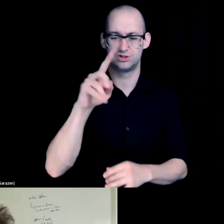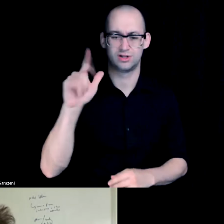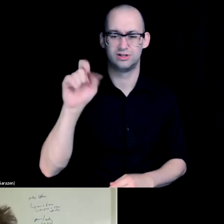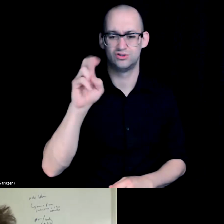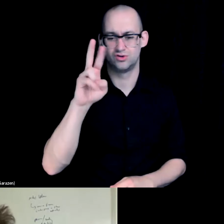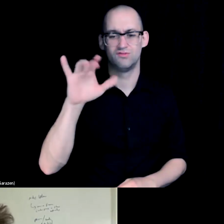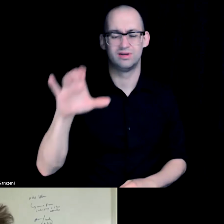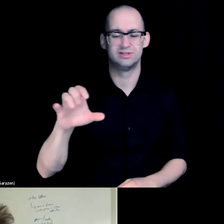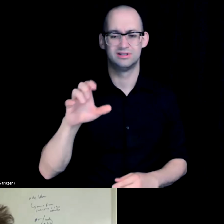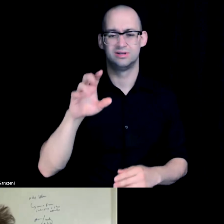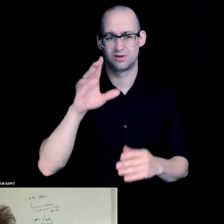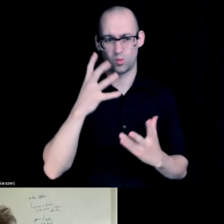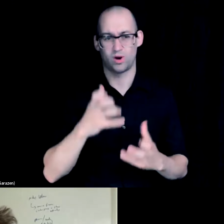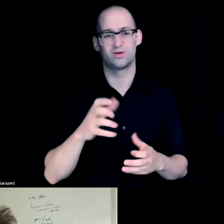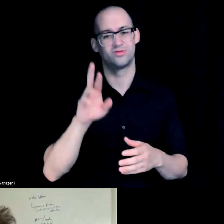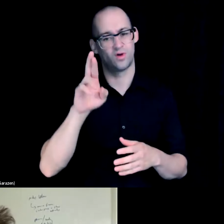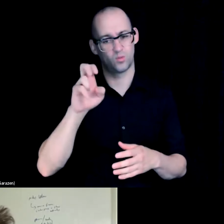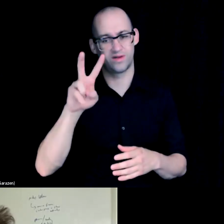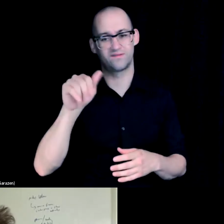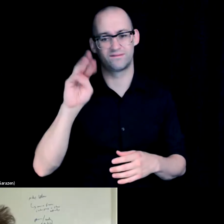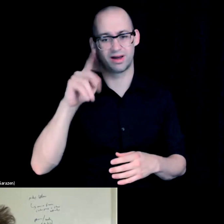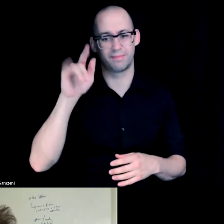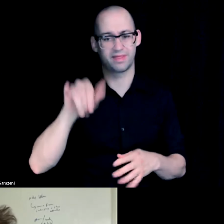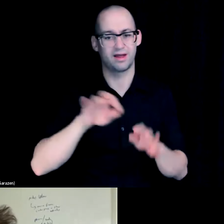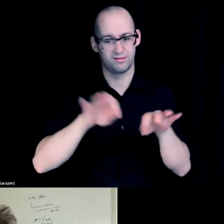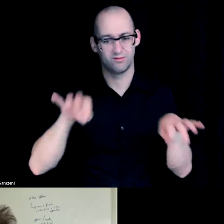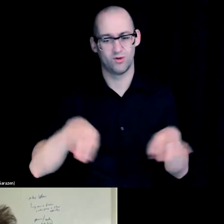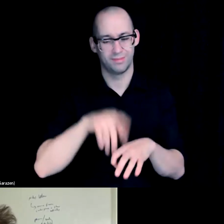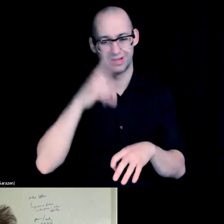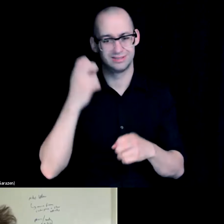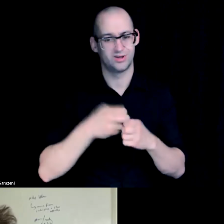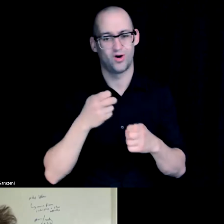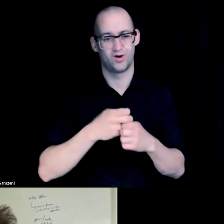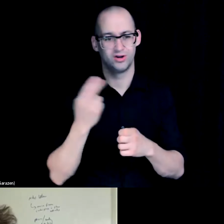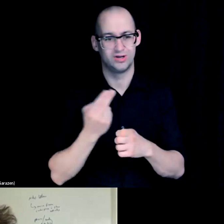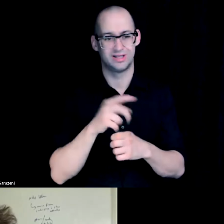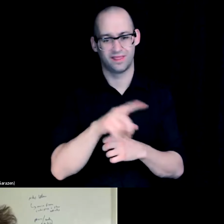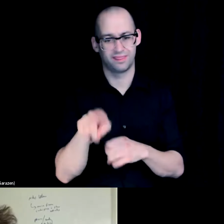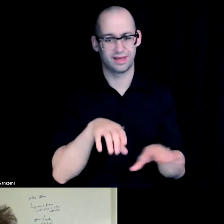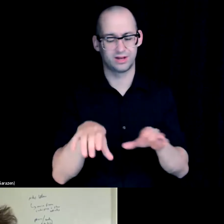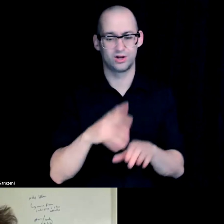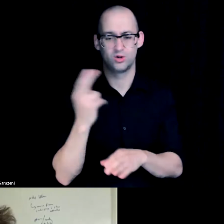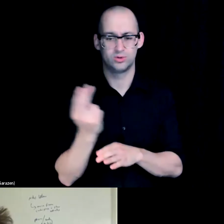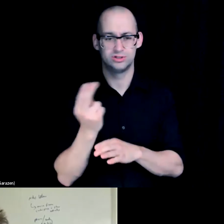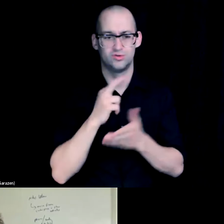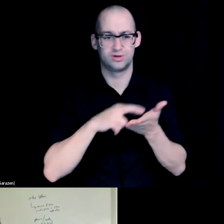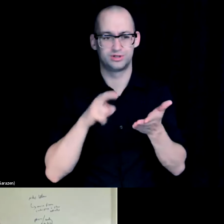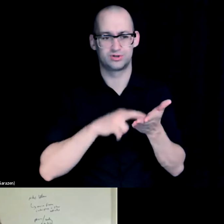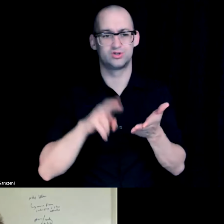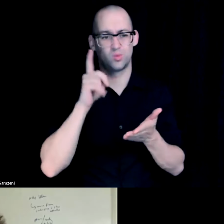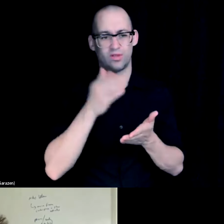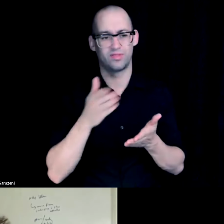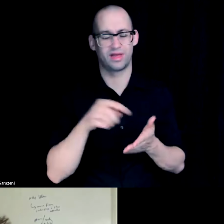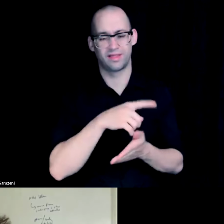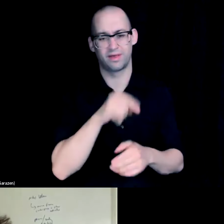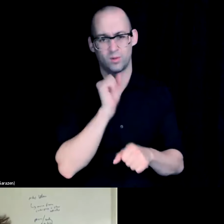they're aware that it's not the easiest form to use, and they've been doing some user research and are trying to make that better. So one of the things they're working